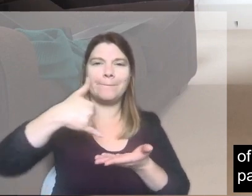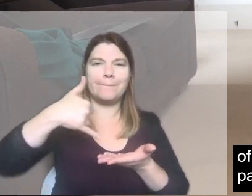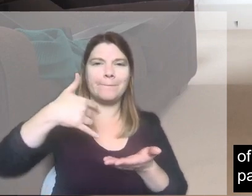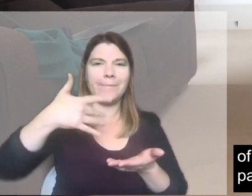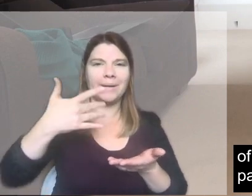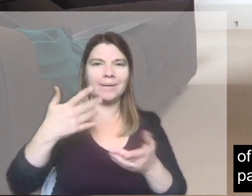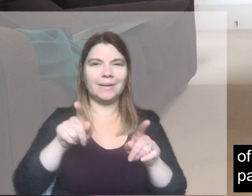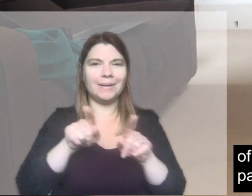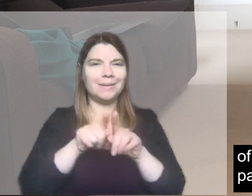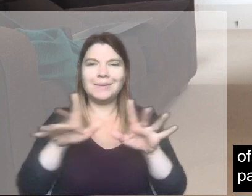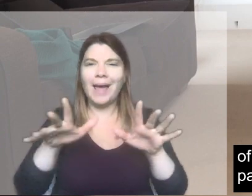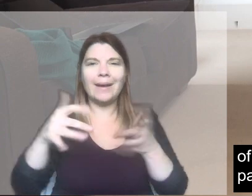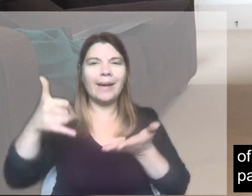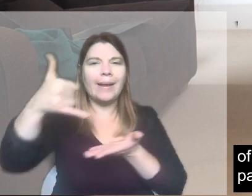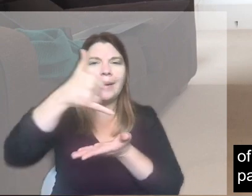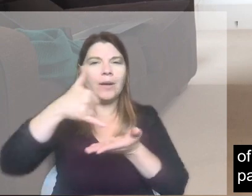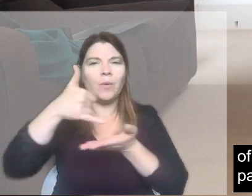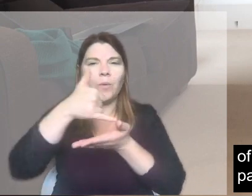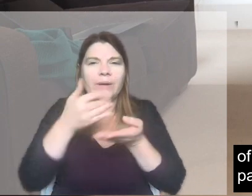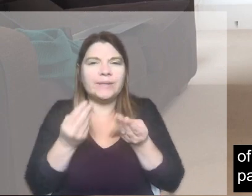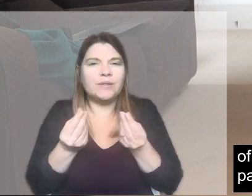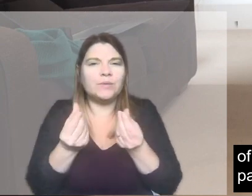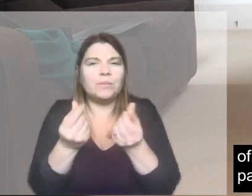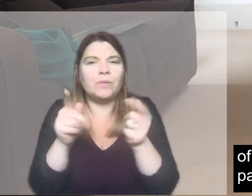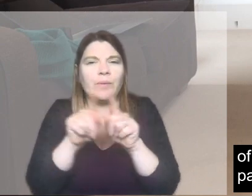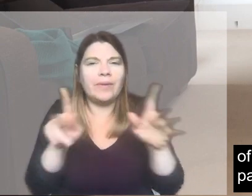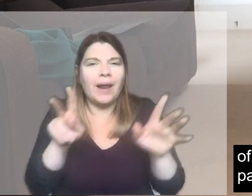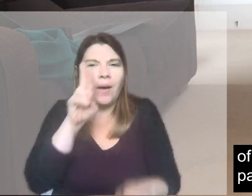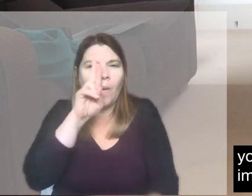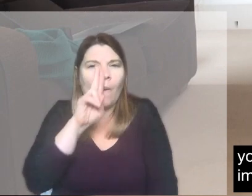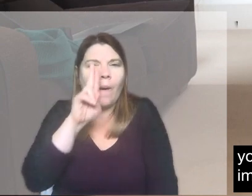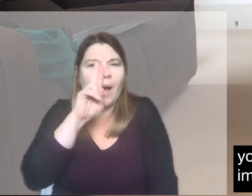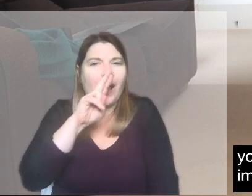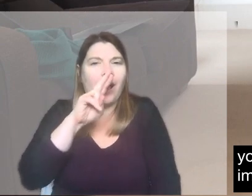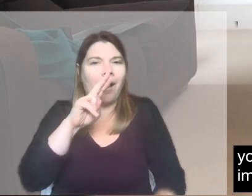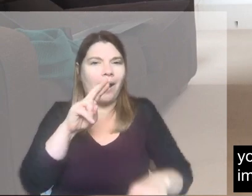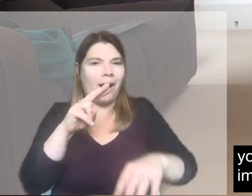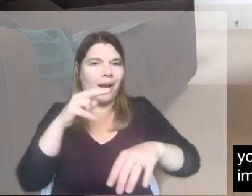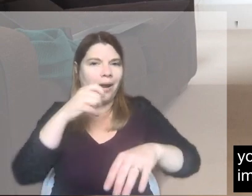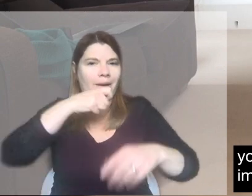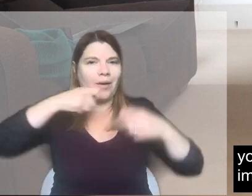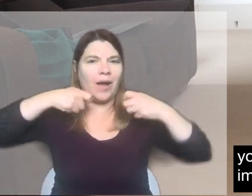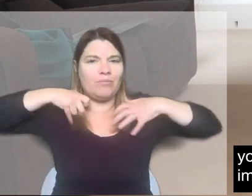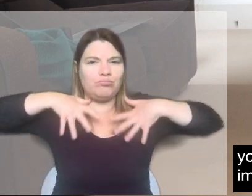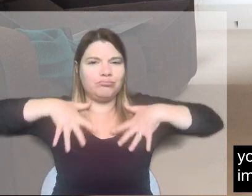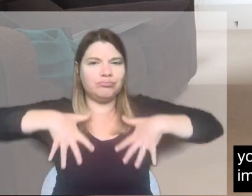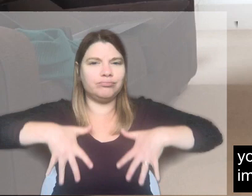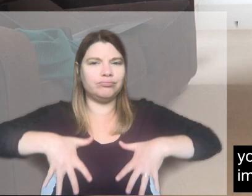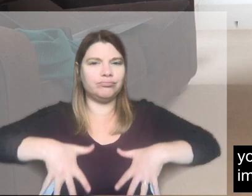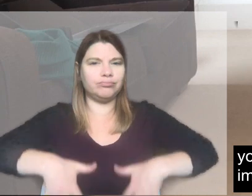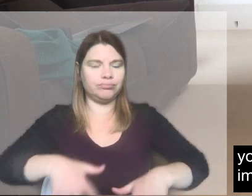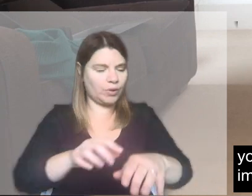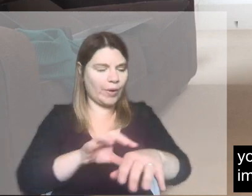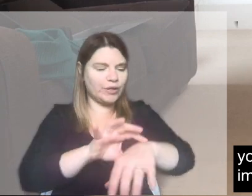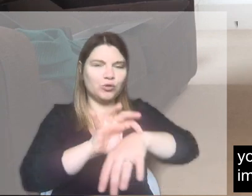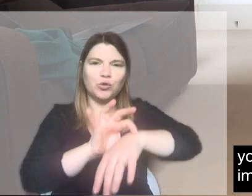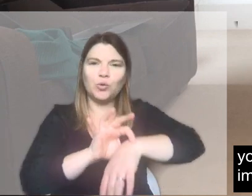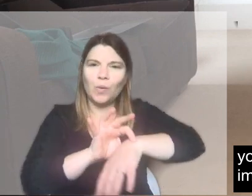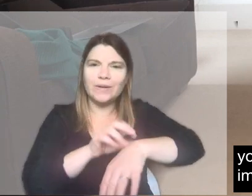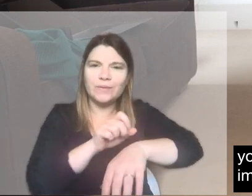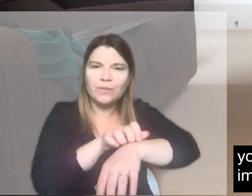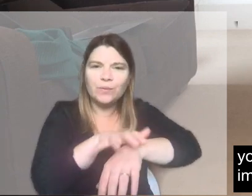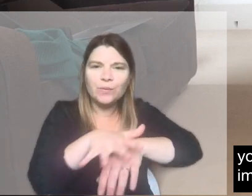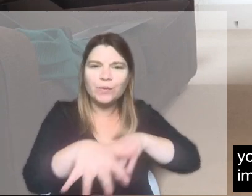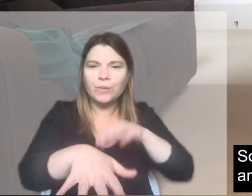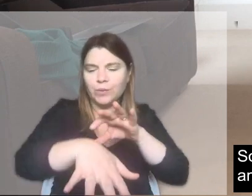liquid, passing through all of the joints in your body. And we're going to use that image as we begin to